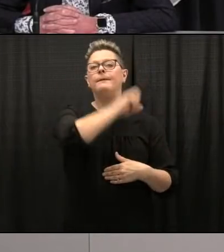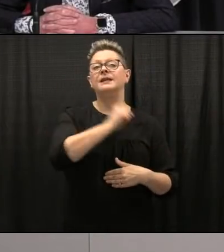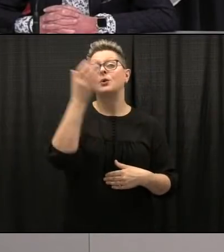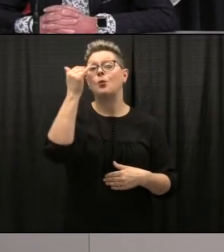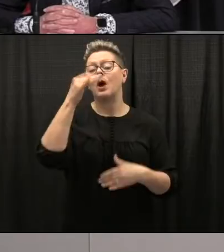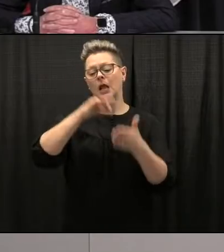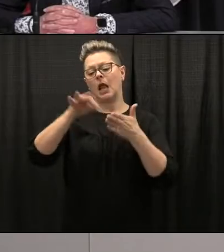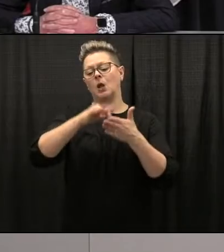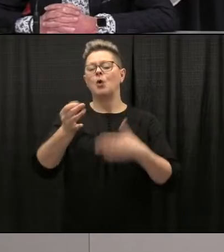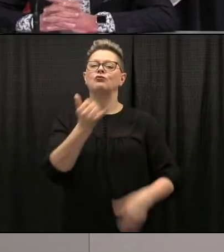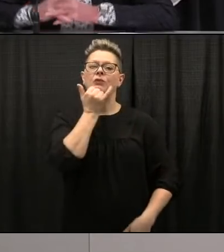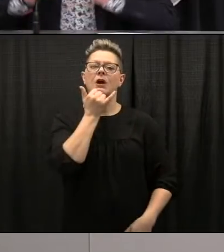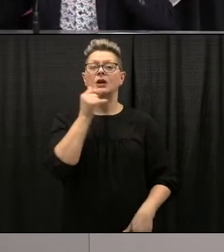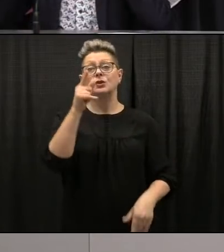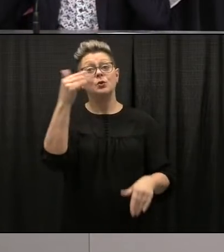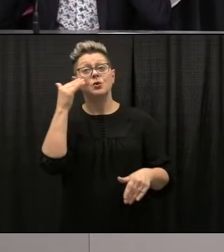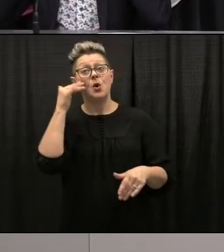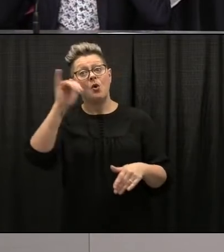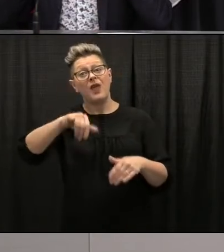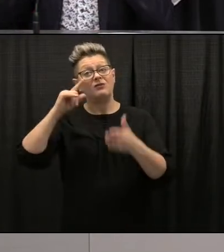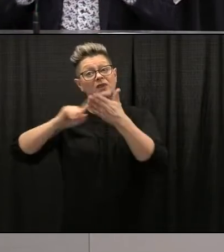counting. Are you familiar with that study?